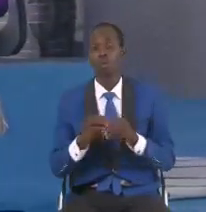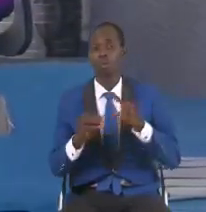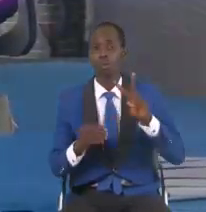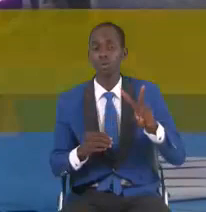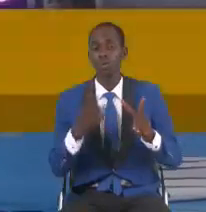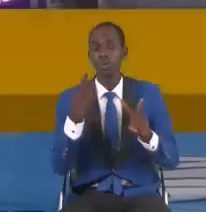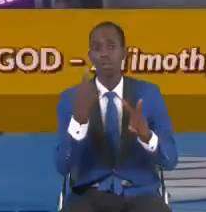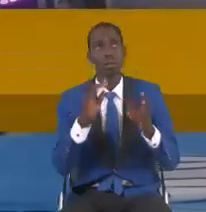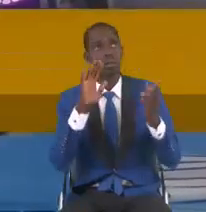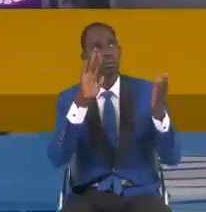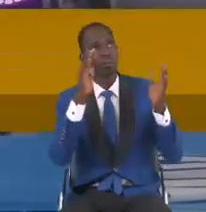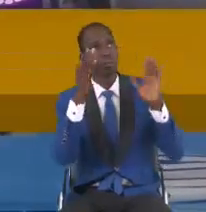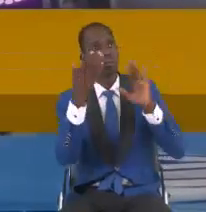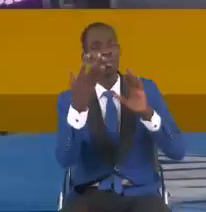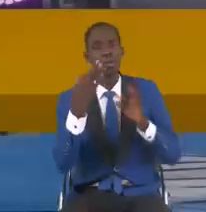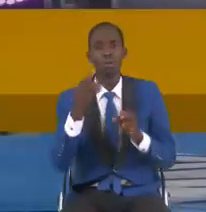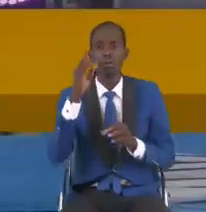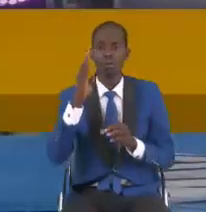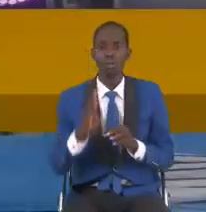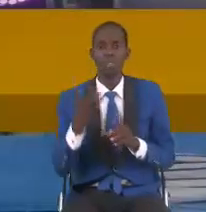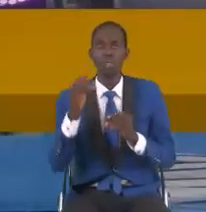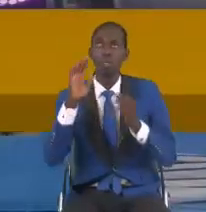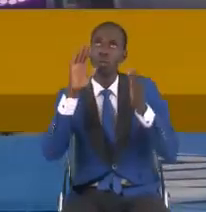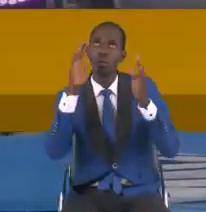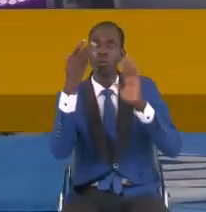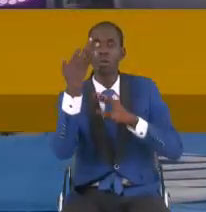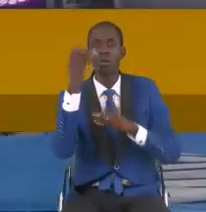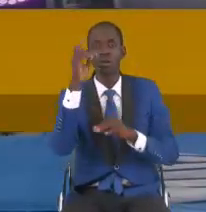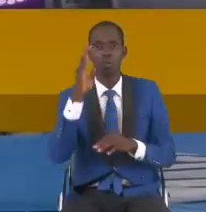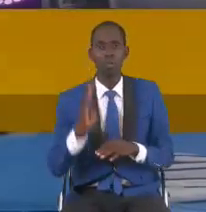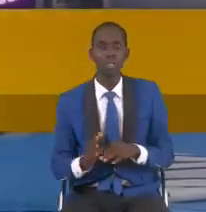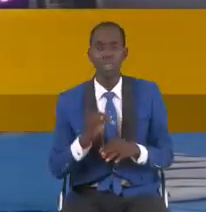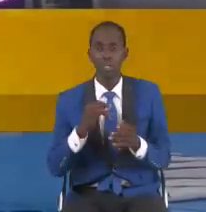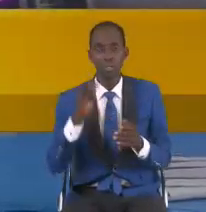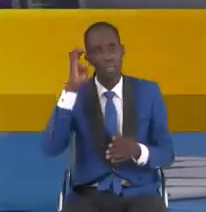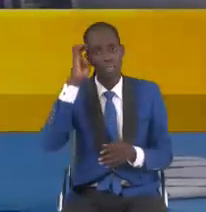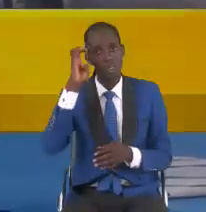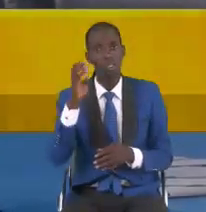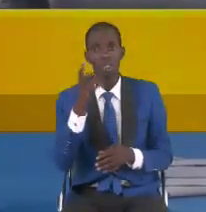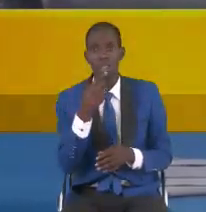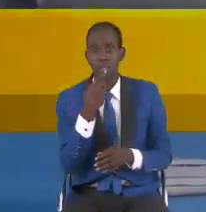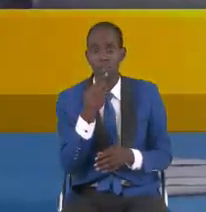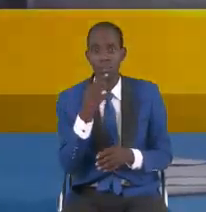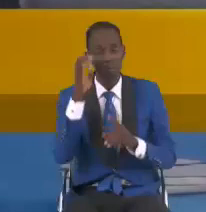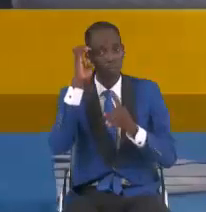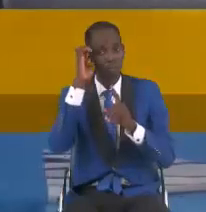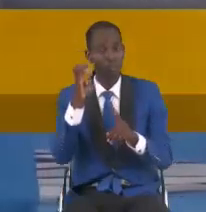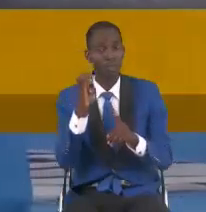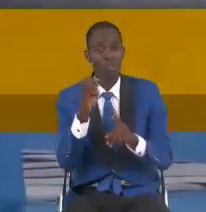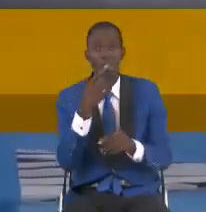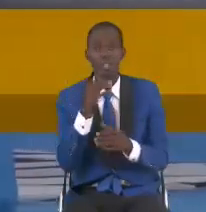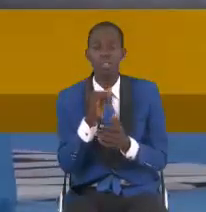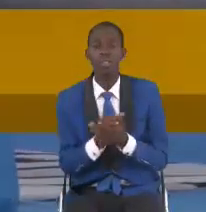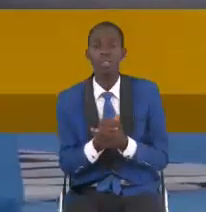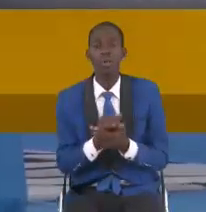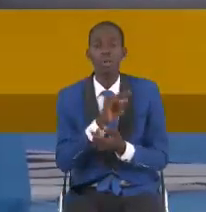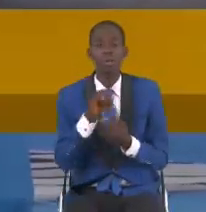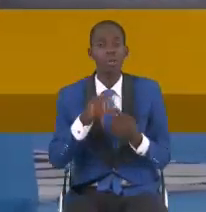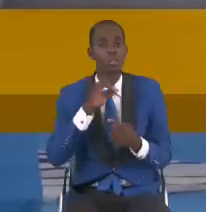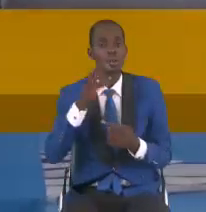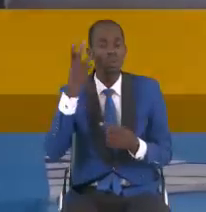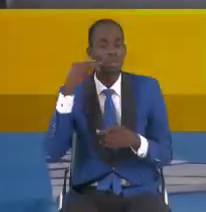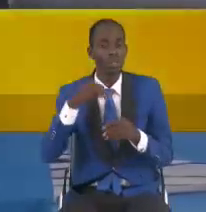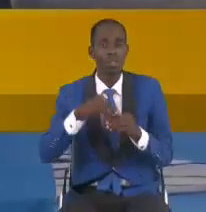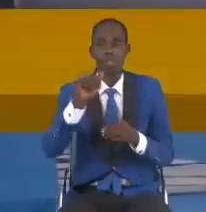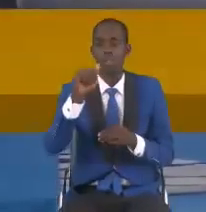of God. The presence of God. He said, when he was in Asia, no man stood with him.